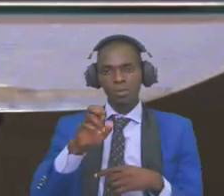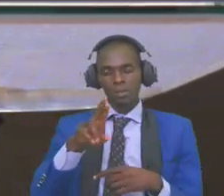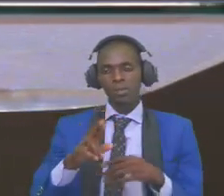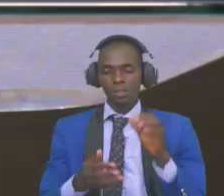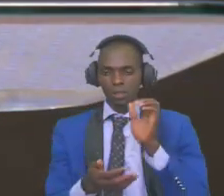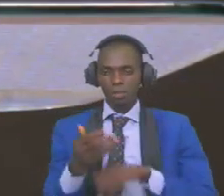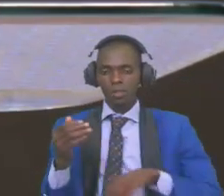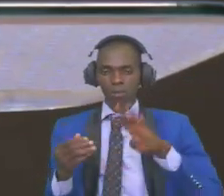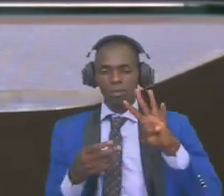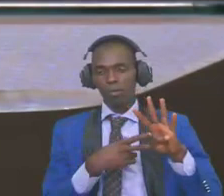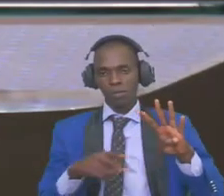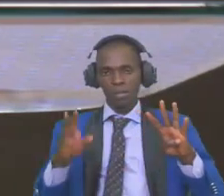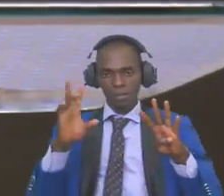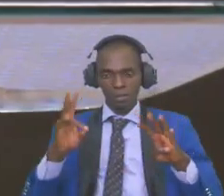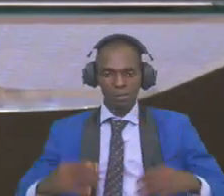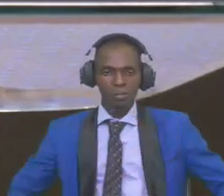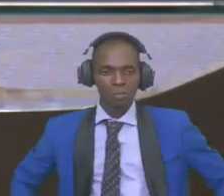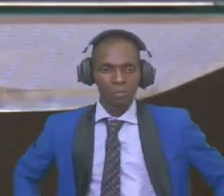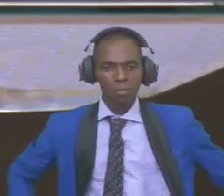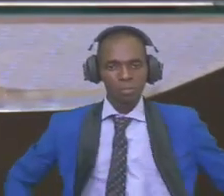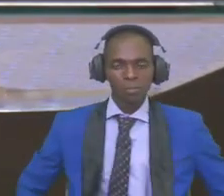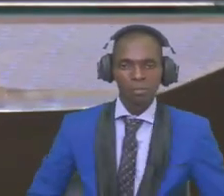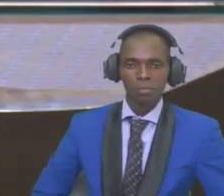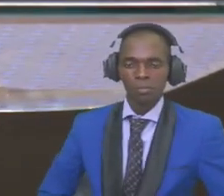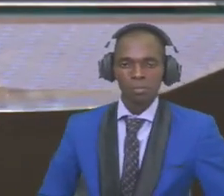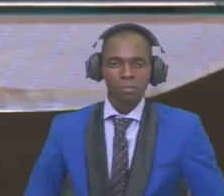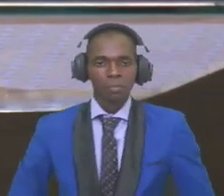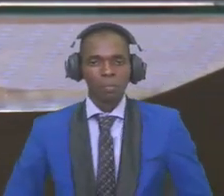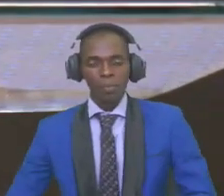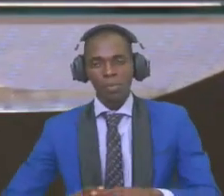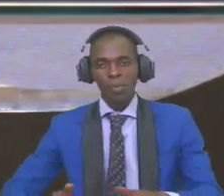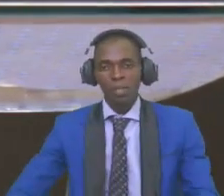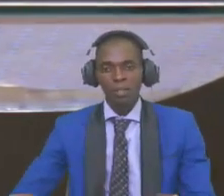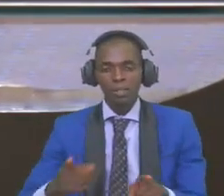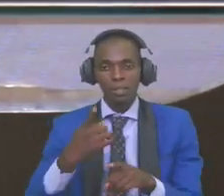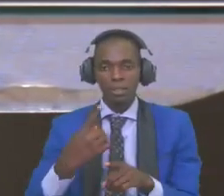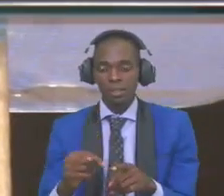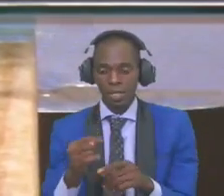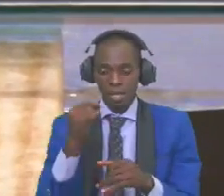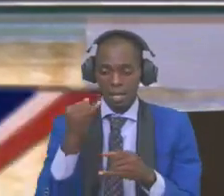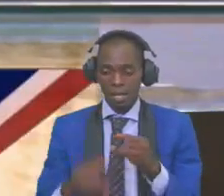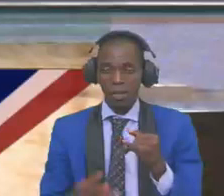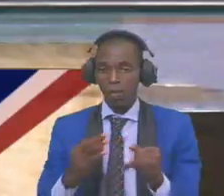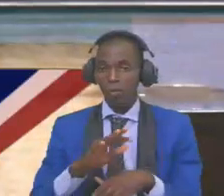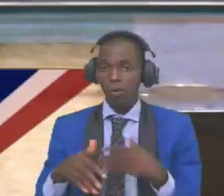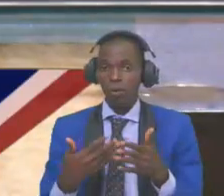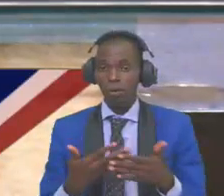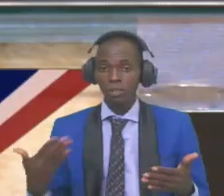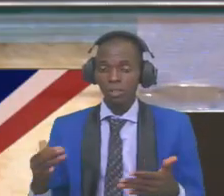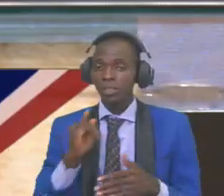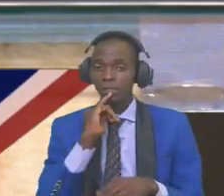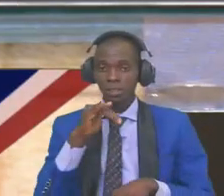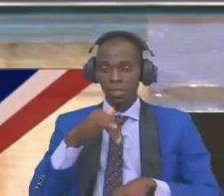But the end of all things is at hand. Be ye therefore